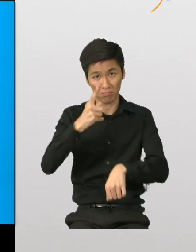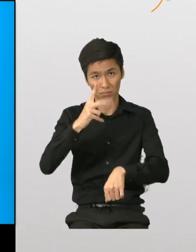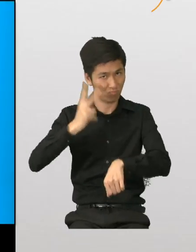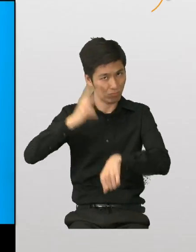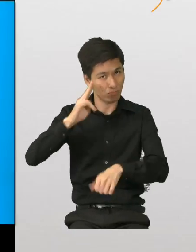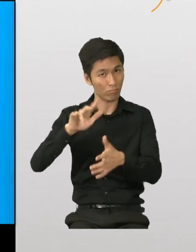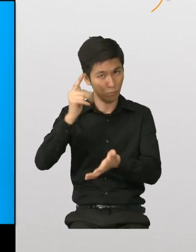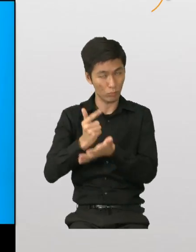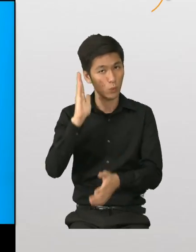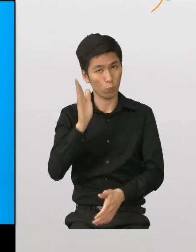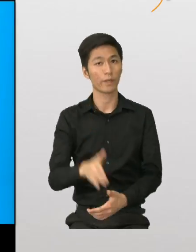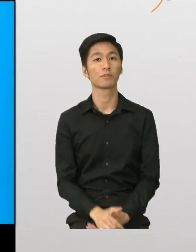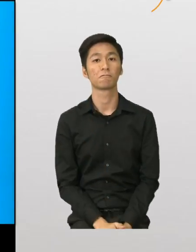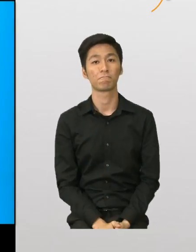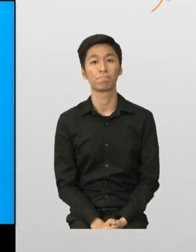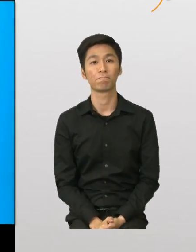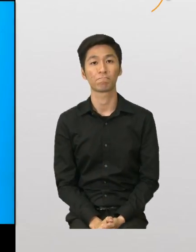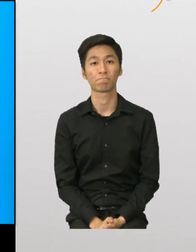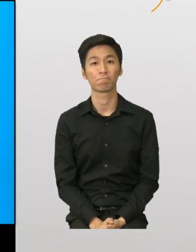twice during its lifespan.